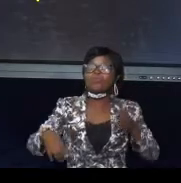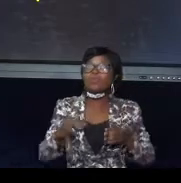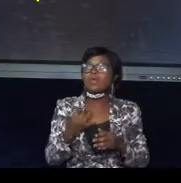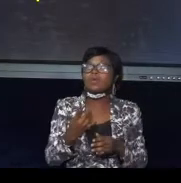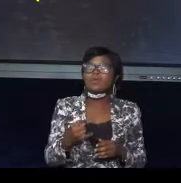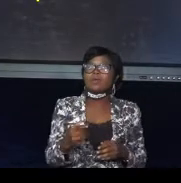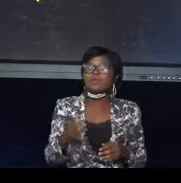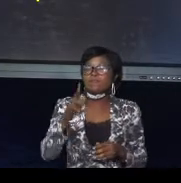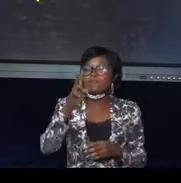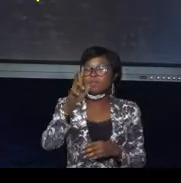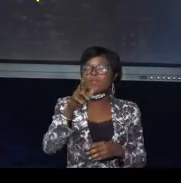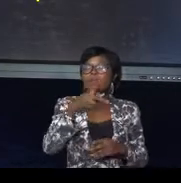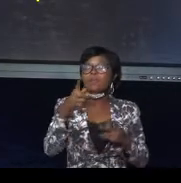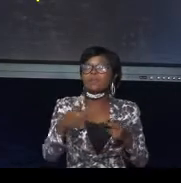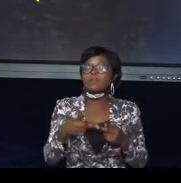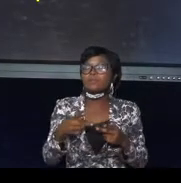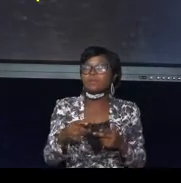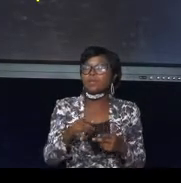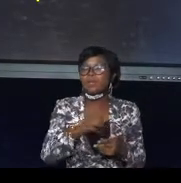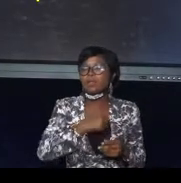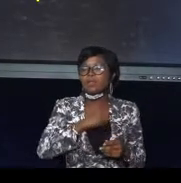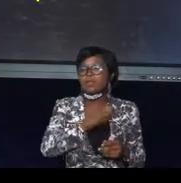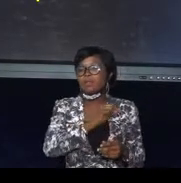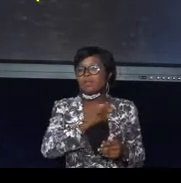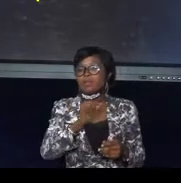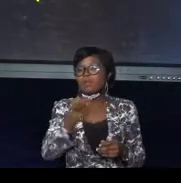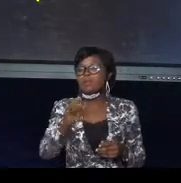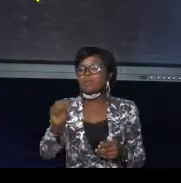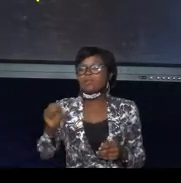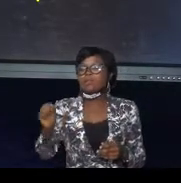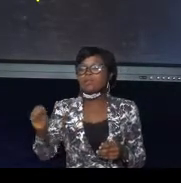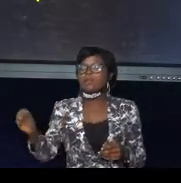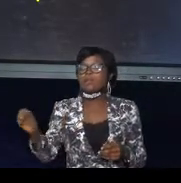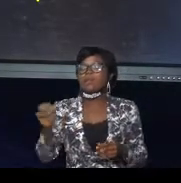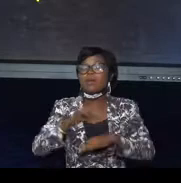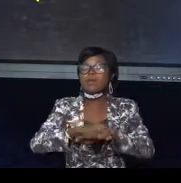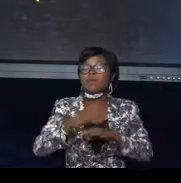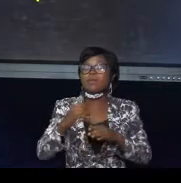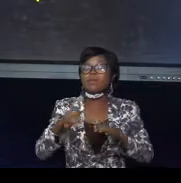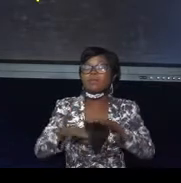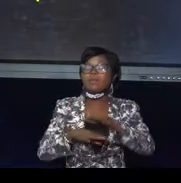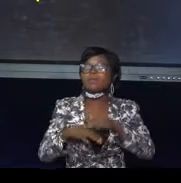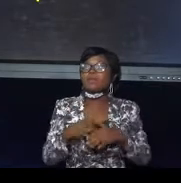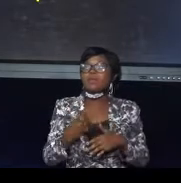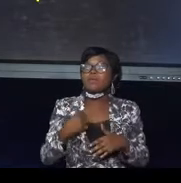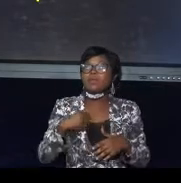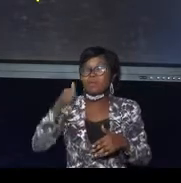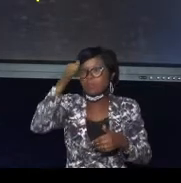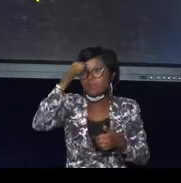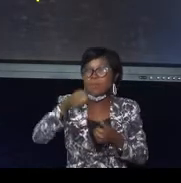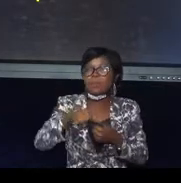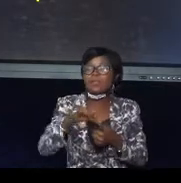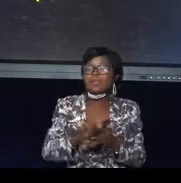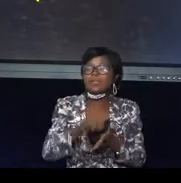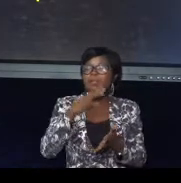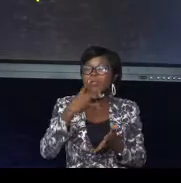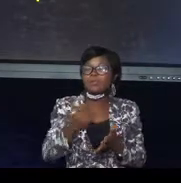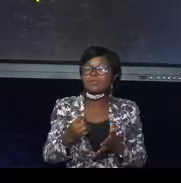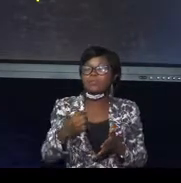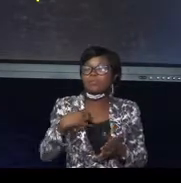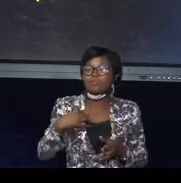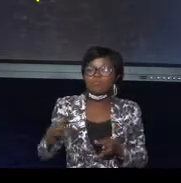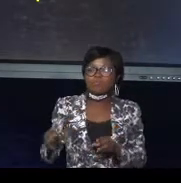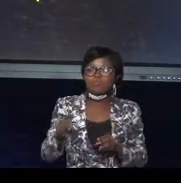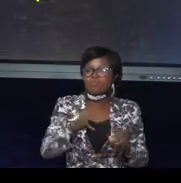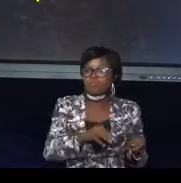1, 1, 1 horizontal line, and then a dashed horizontal line. Now remember that along the horizontal line we'll